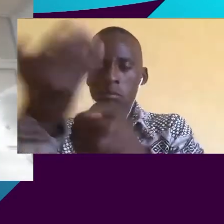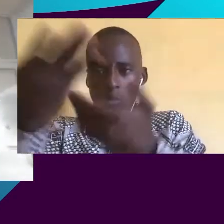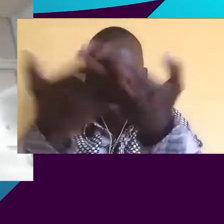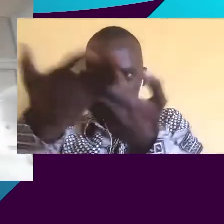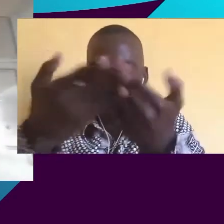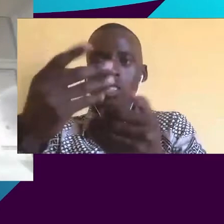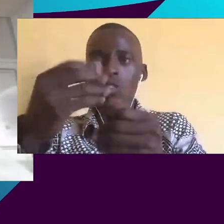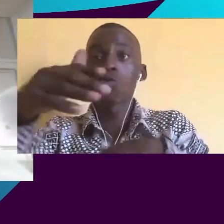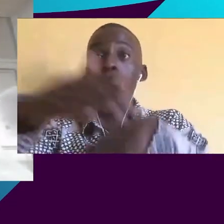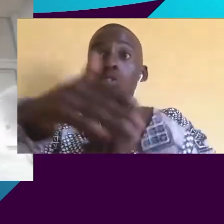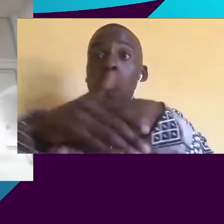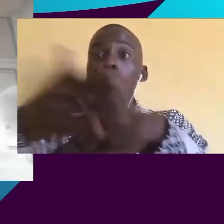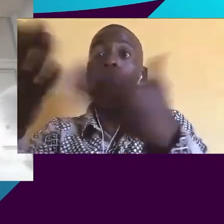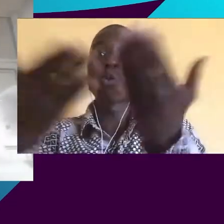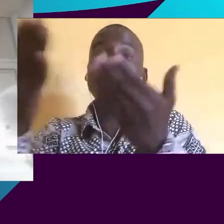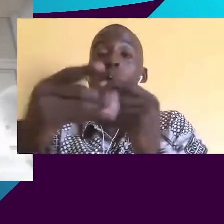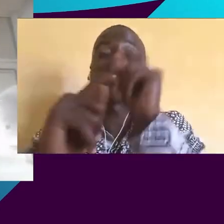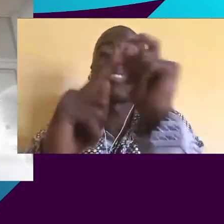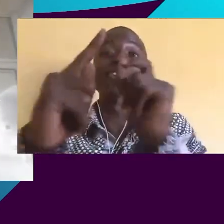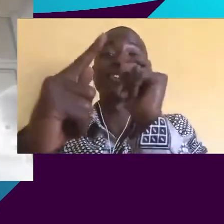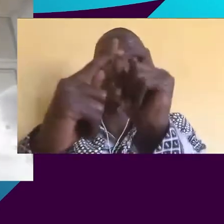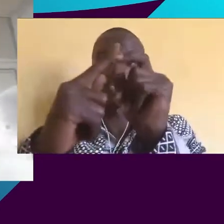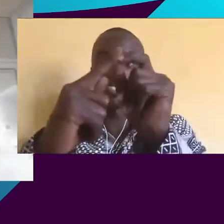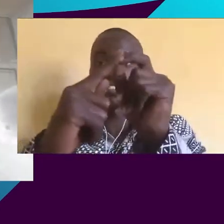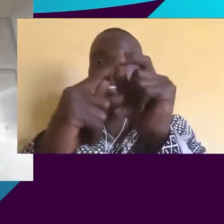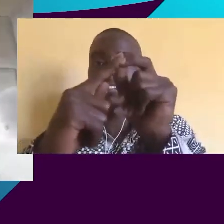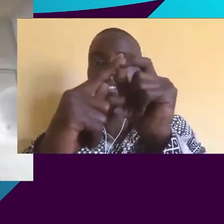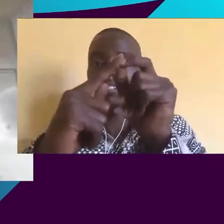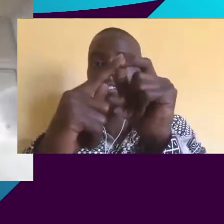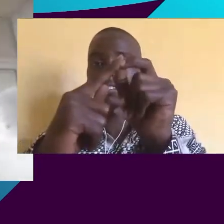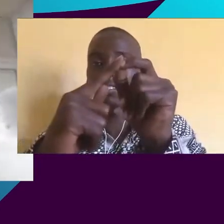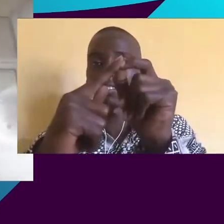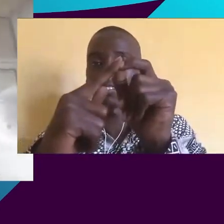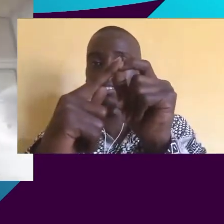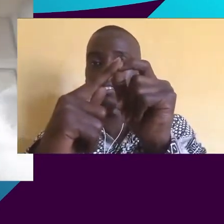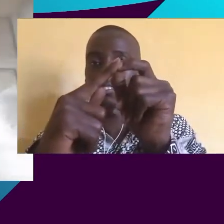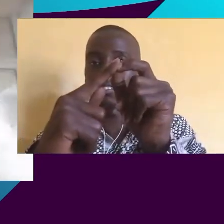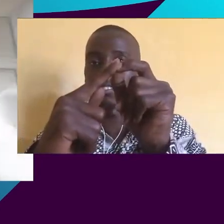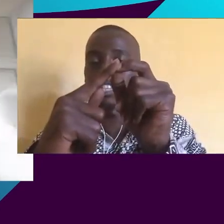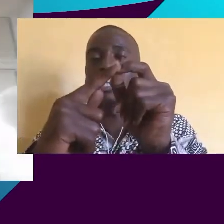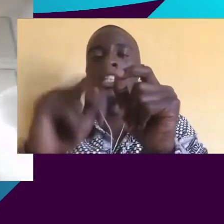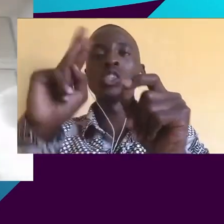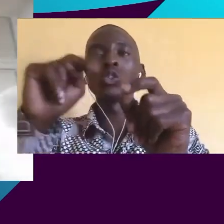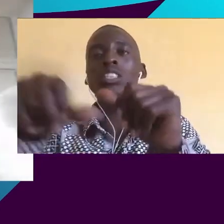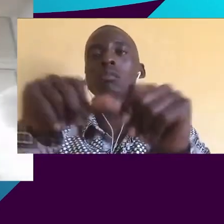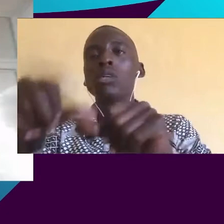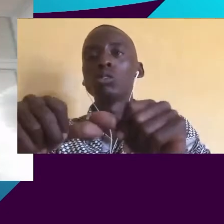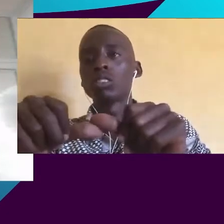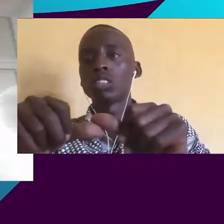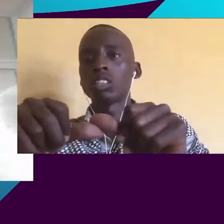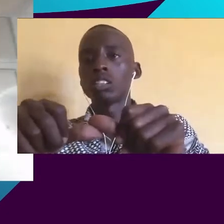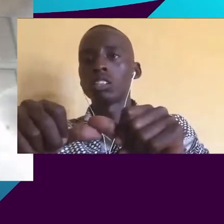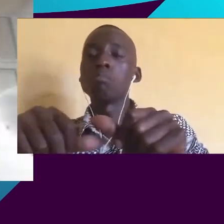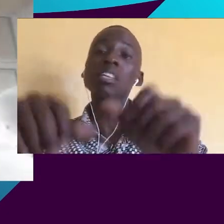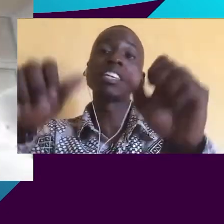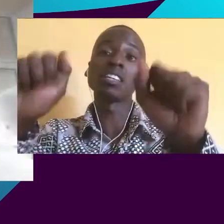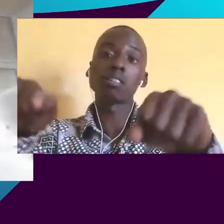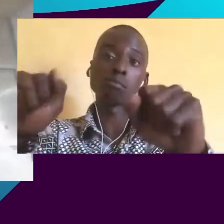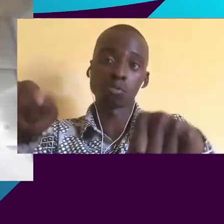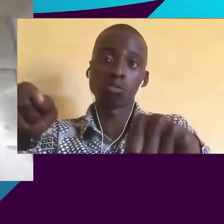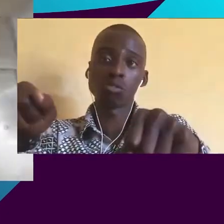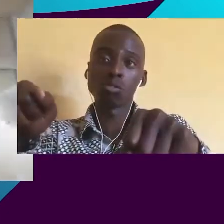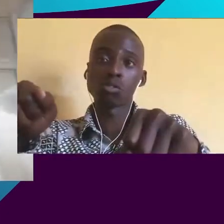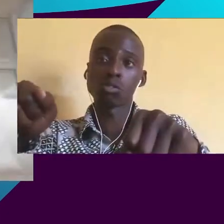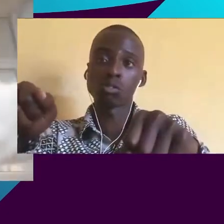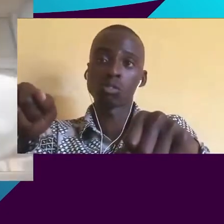where the target is not just scoring fortunes, where it's not about being able to throw your